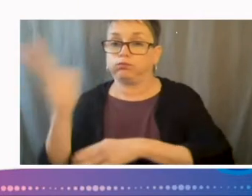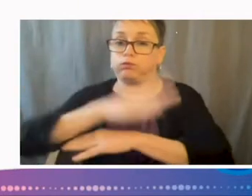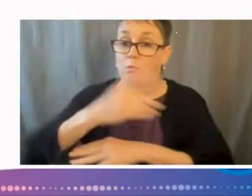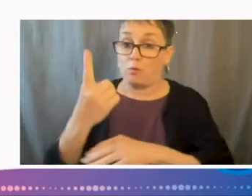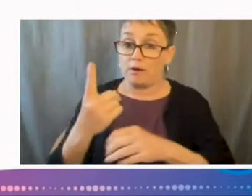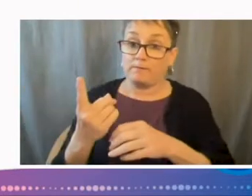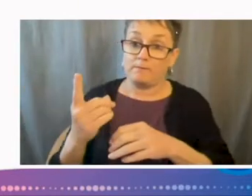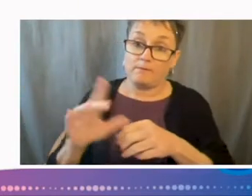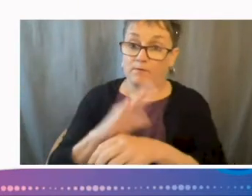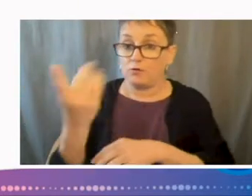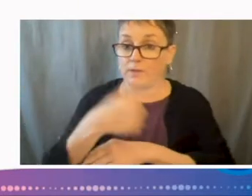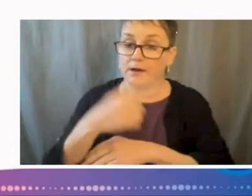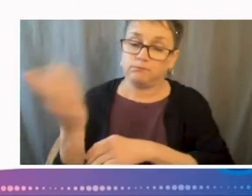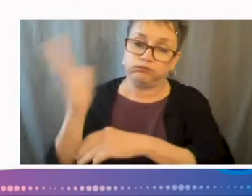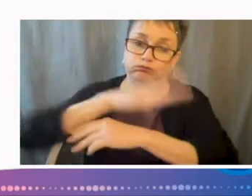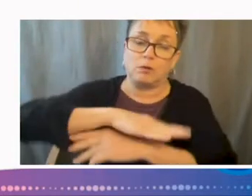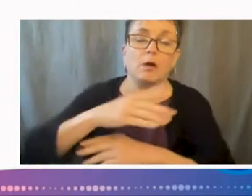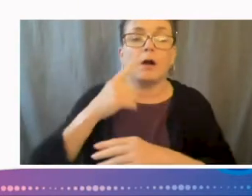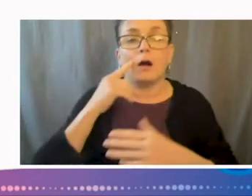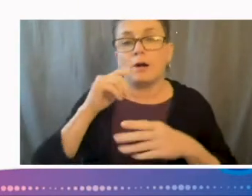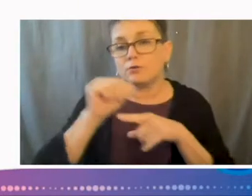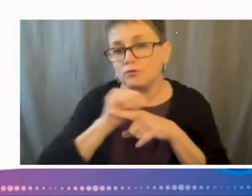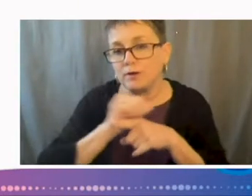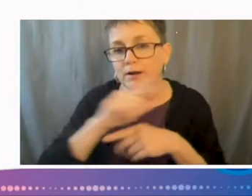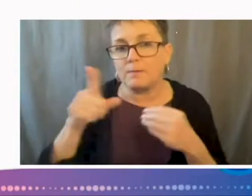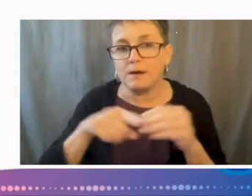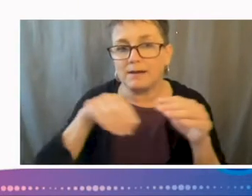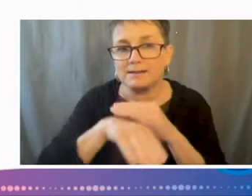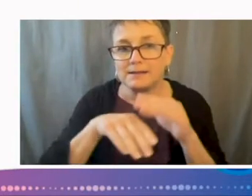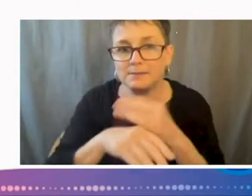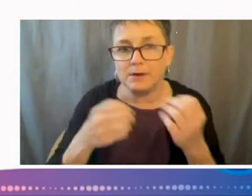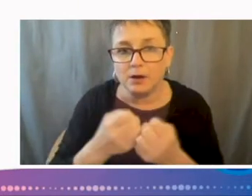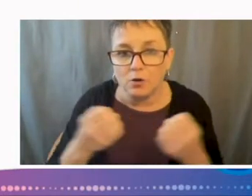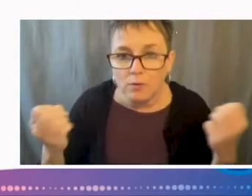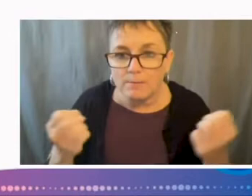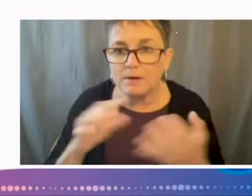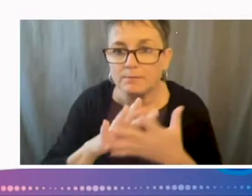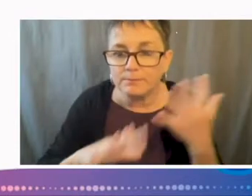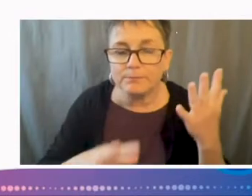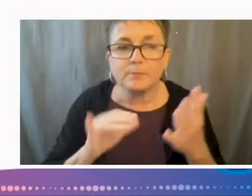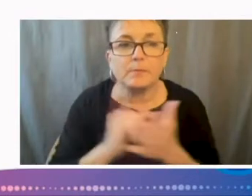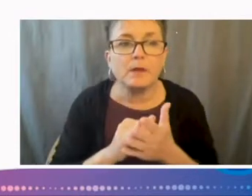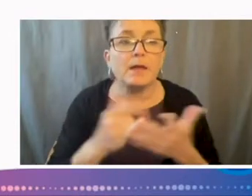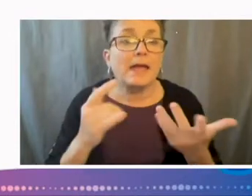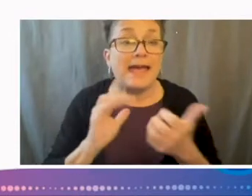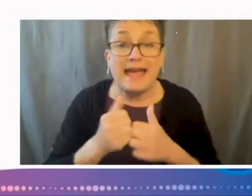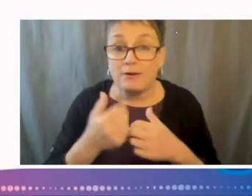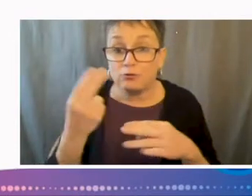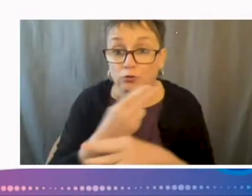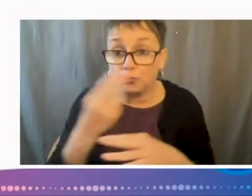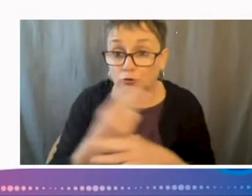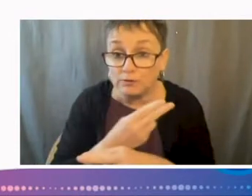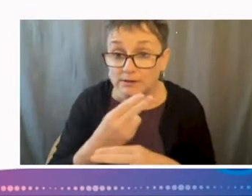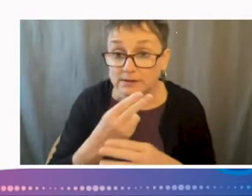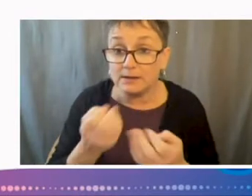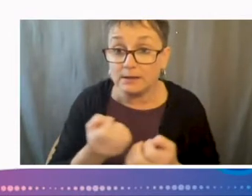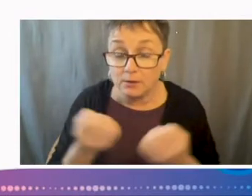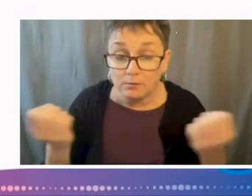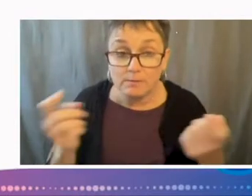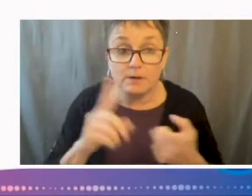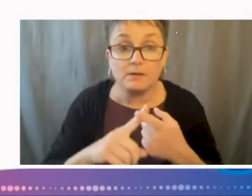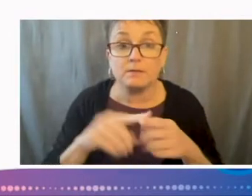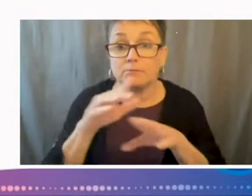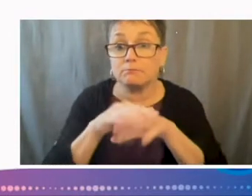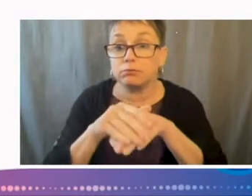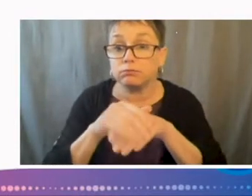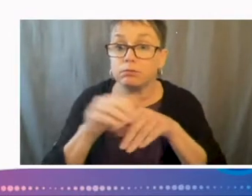and equipment, including hands-on use of the equipment, simulation training. Refresher